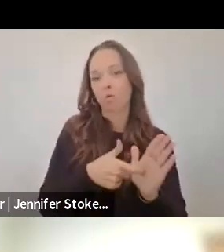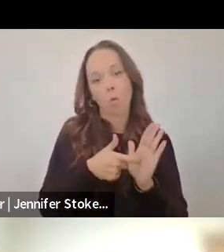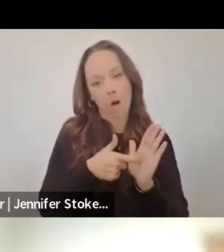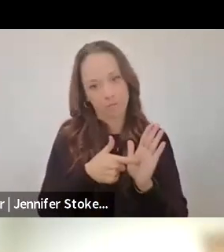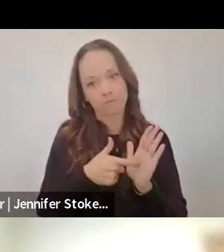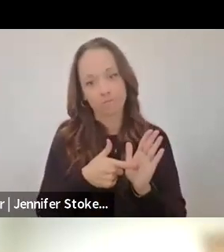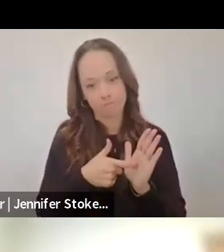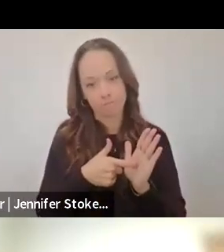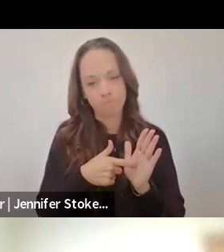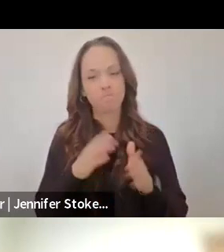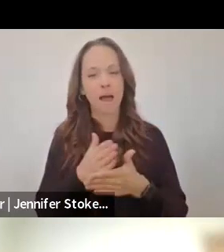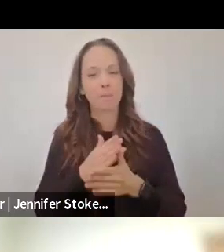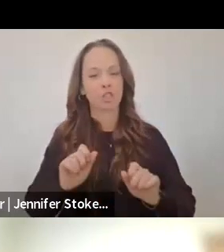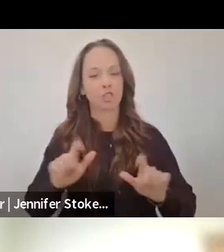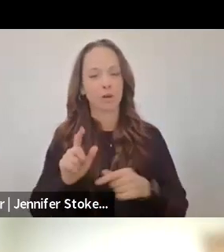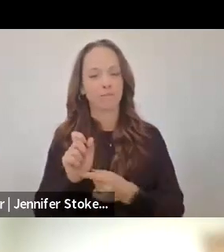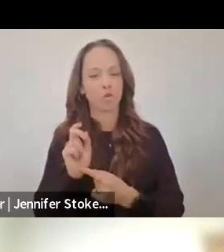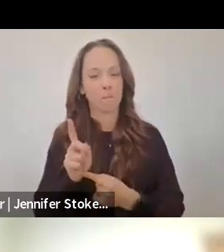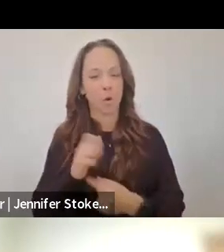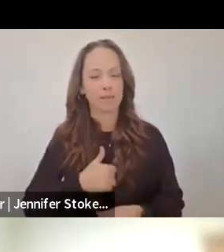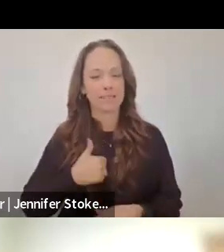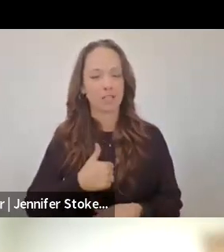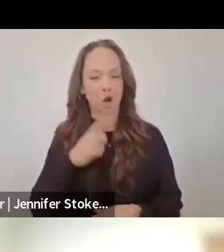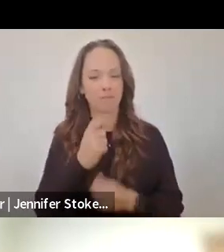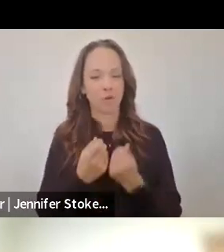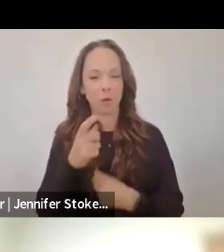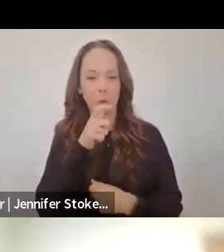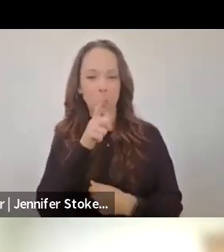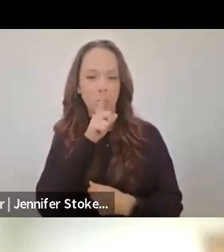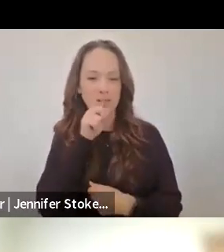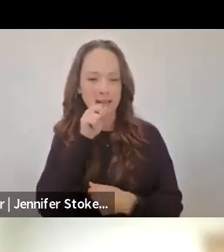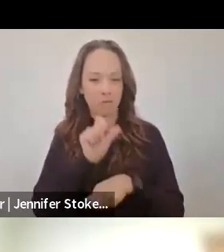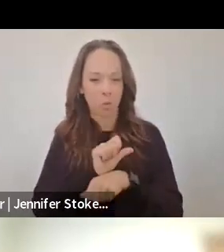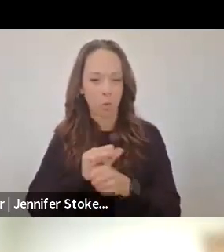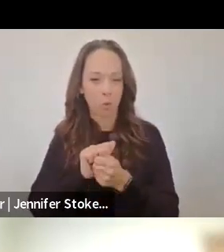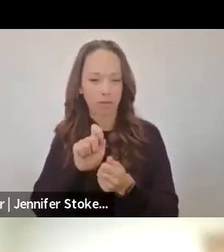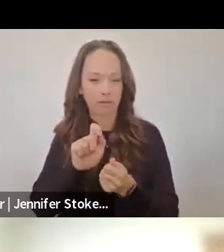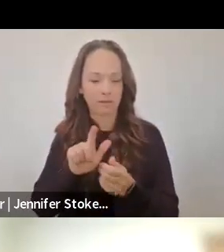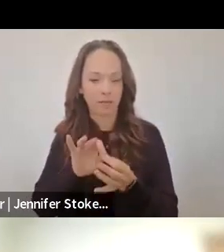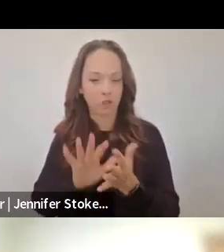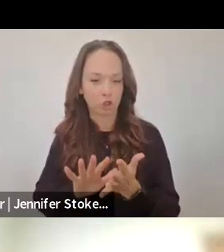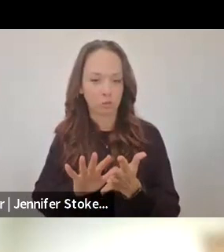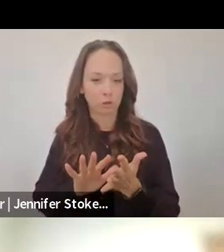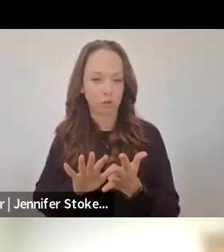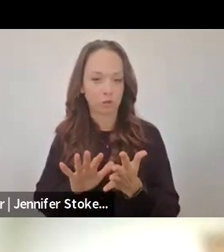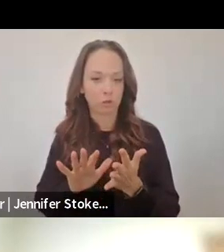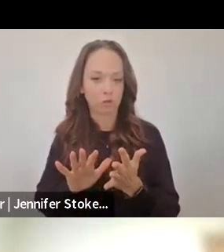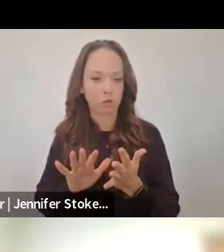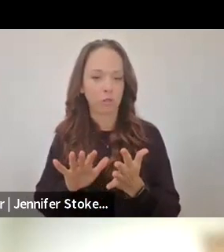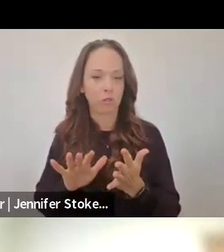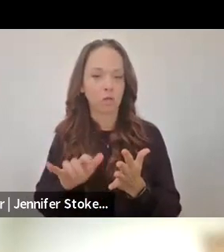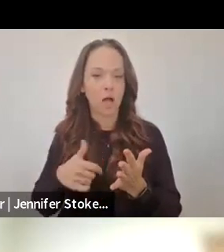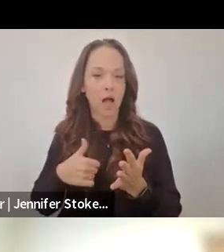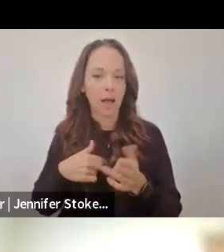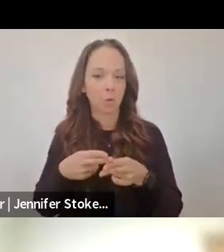for a moment, and I apologize to anyone who is deaf and working with the American Sign Language interpreters, I'm going